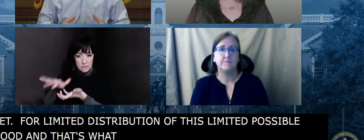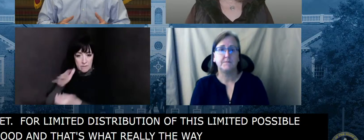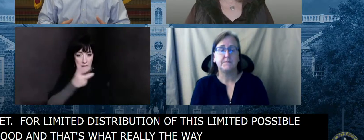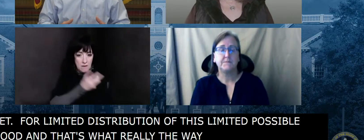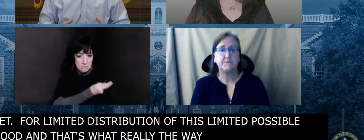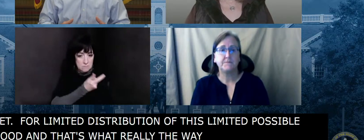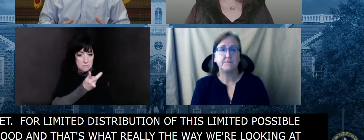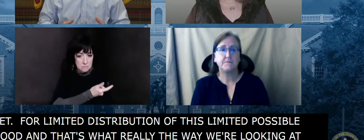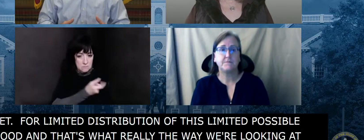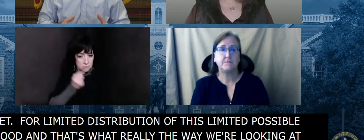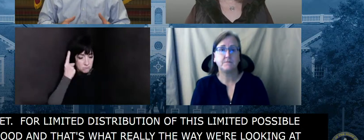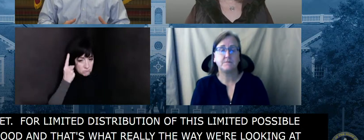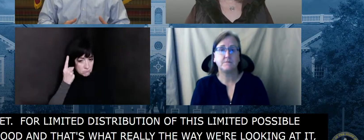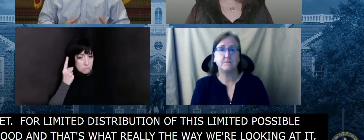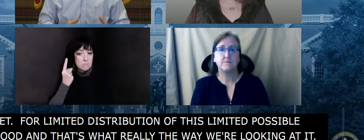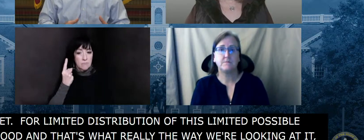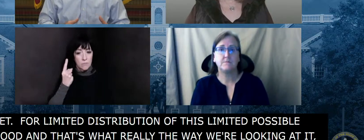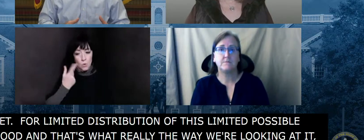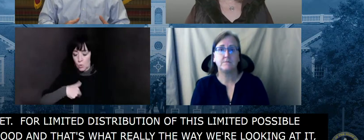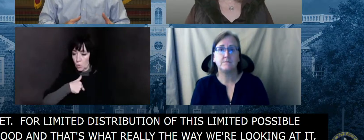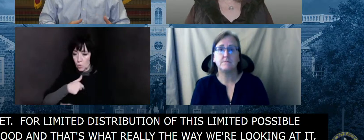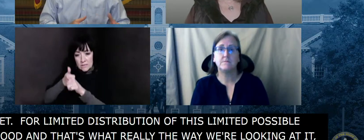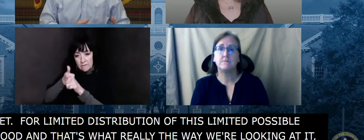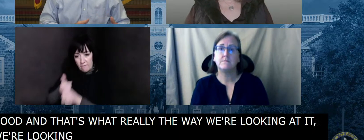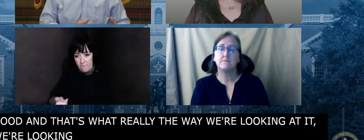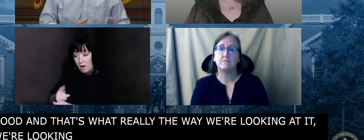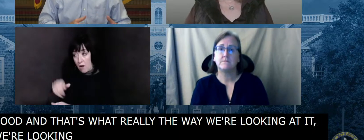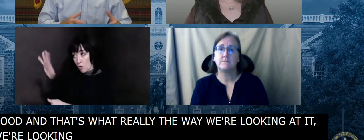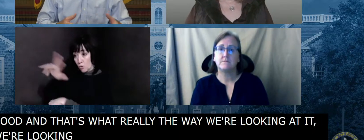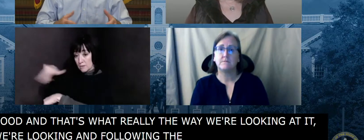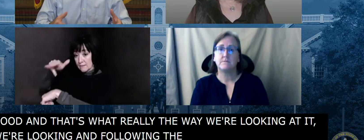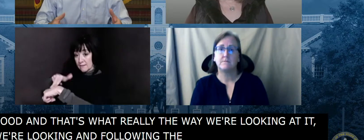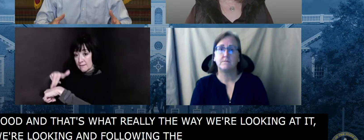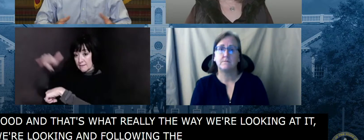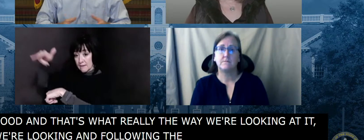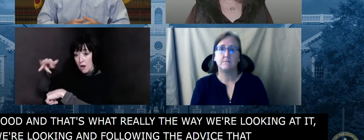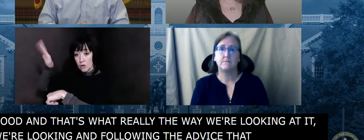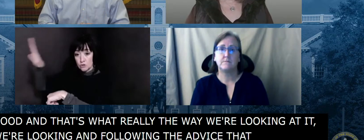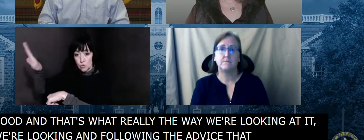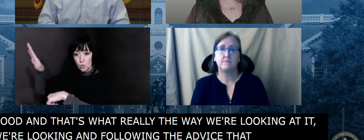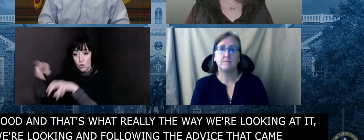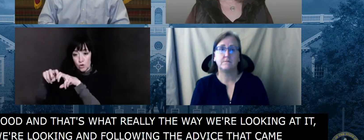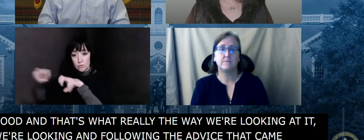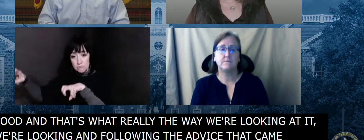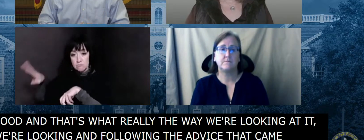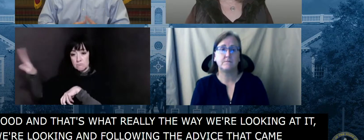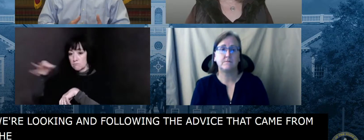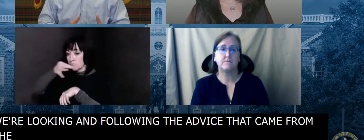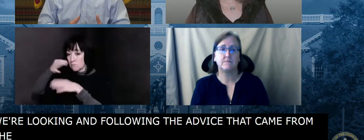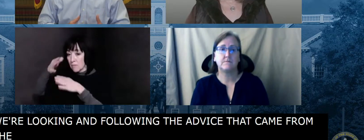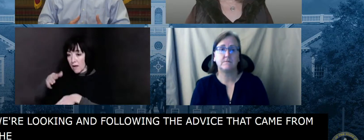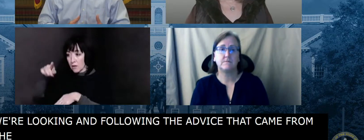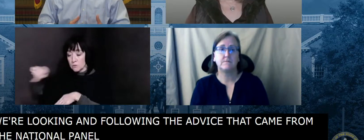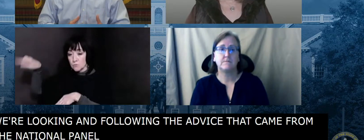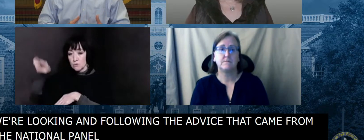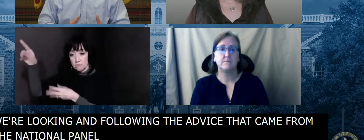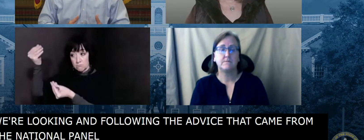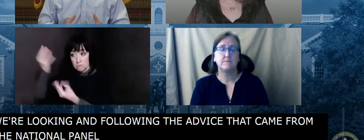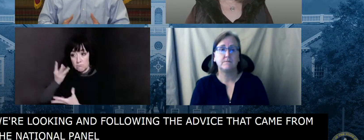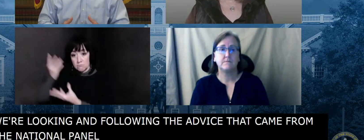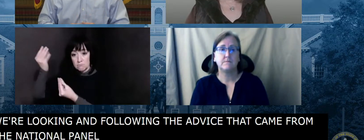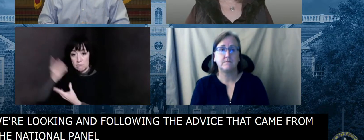looking and following the advice that came from the national panel that recommended priorities for the distribution of